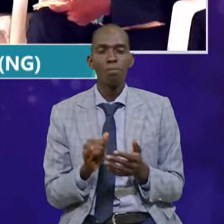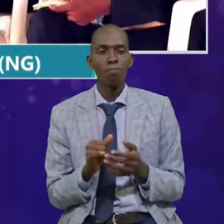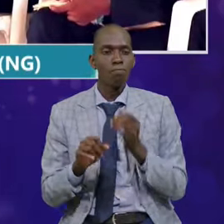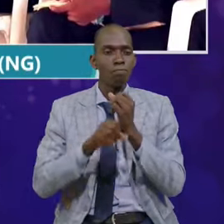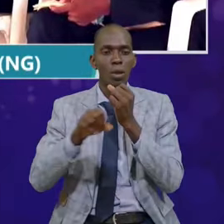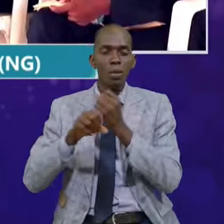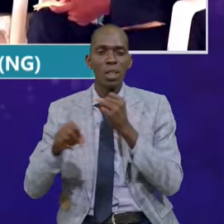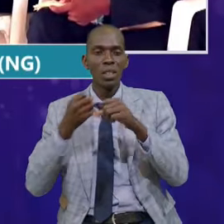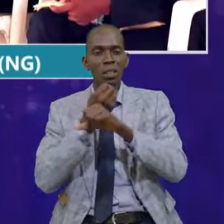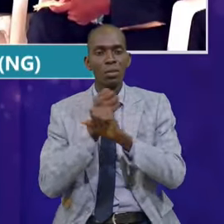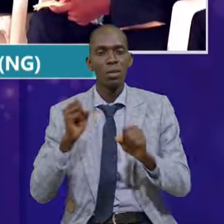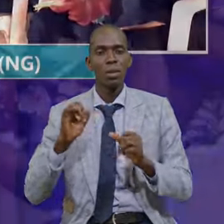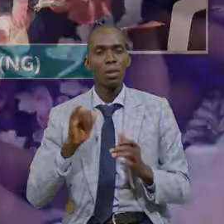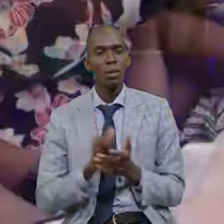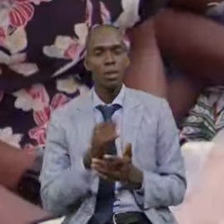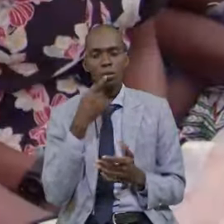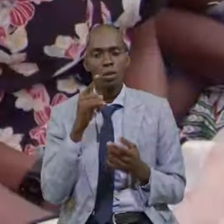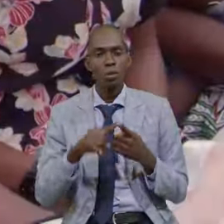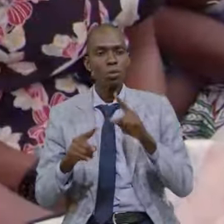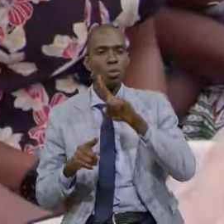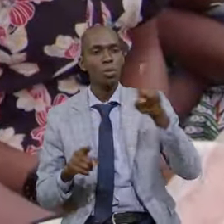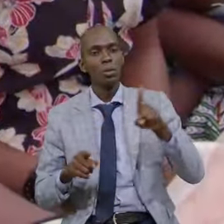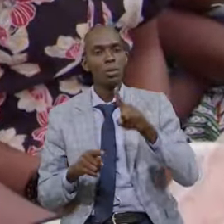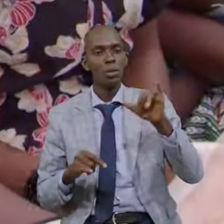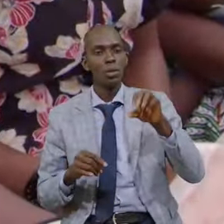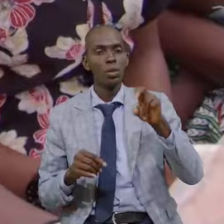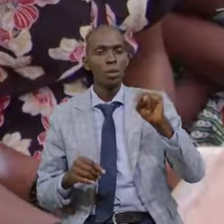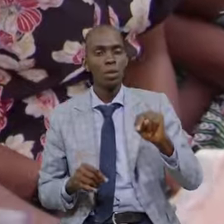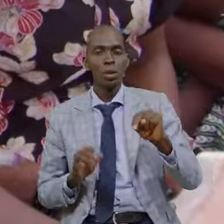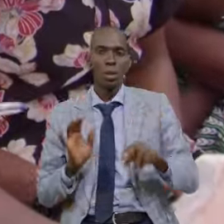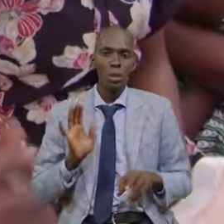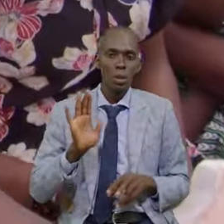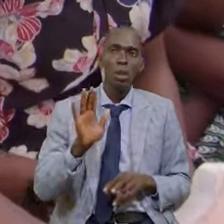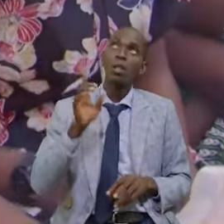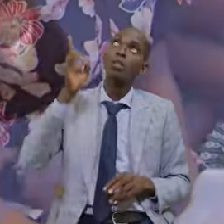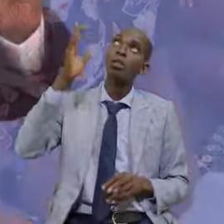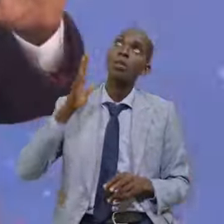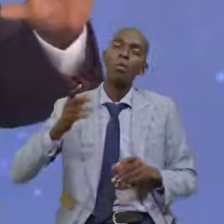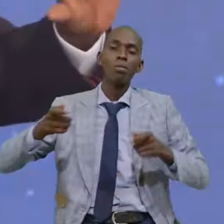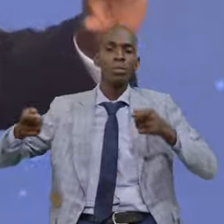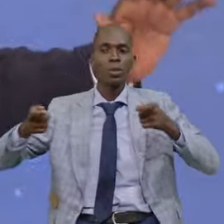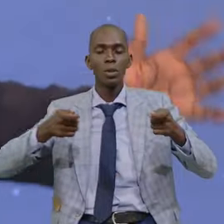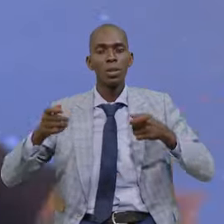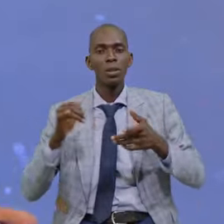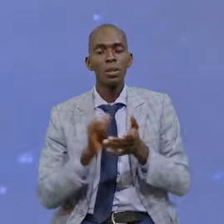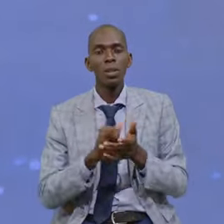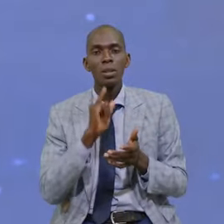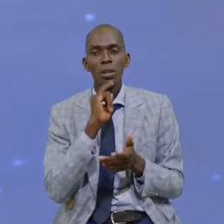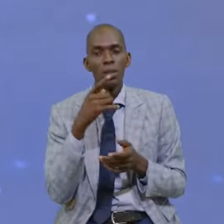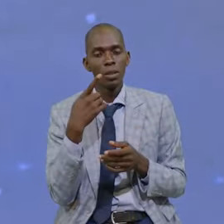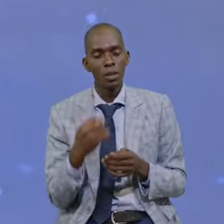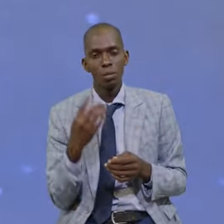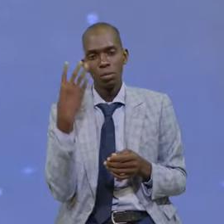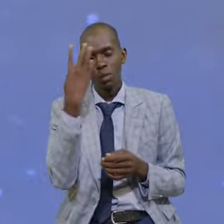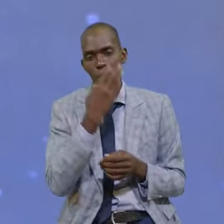that says unto Zion, thy God reigneth. That's beauty wrapped up like